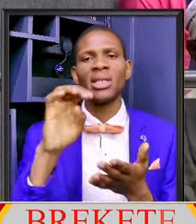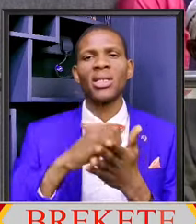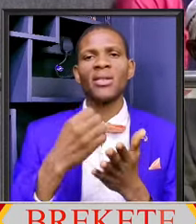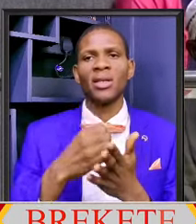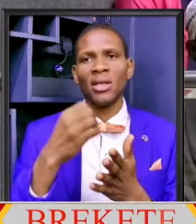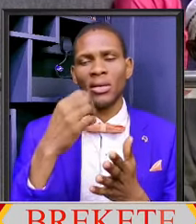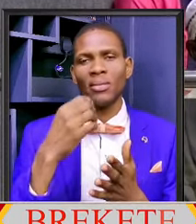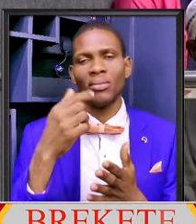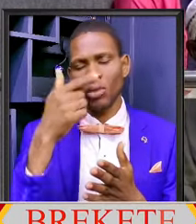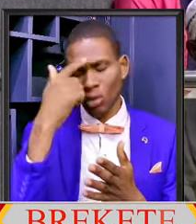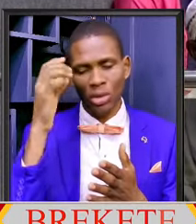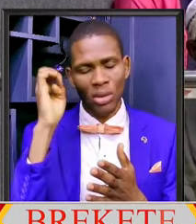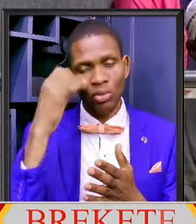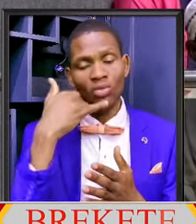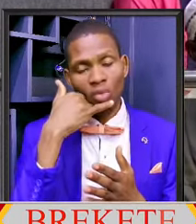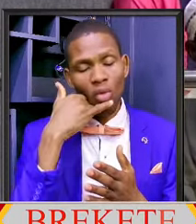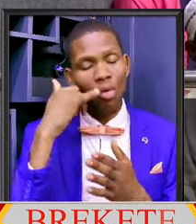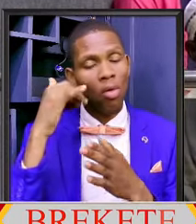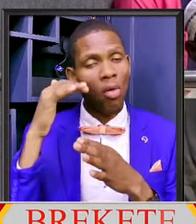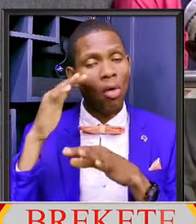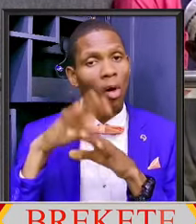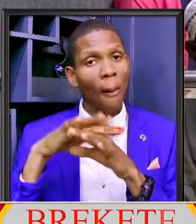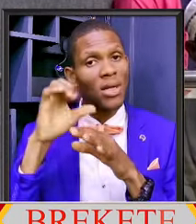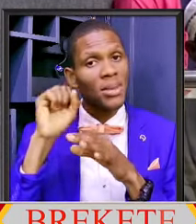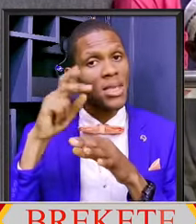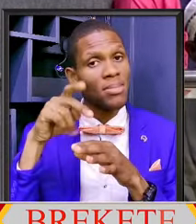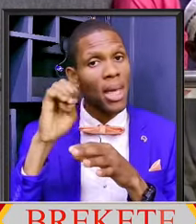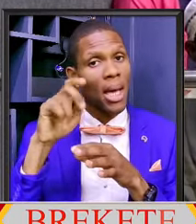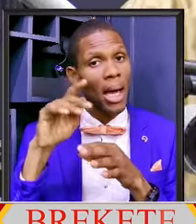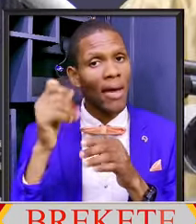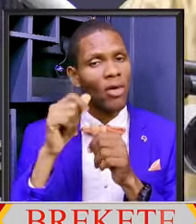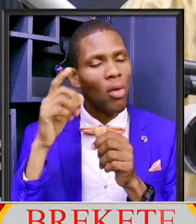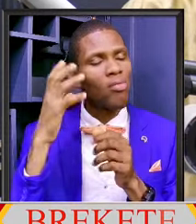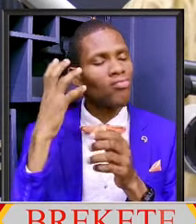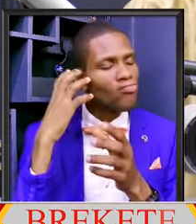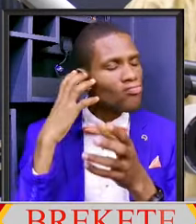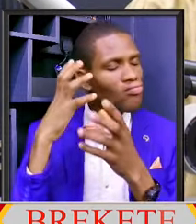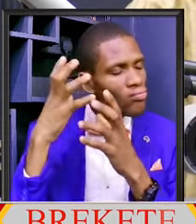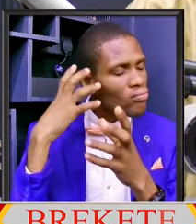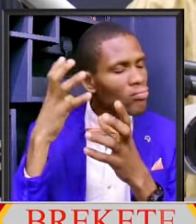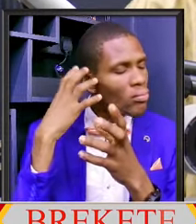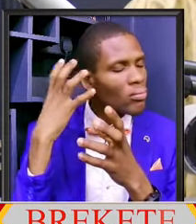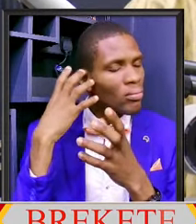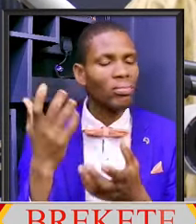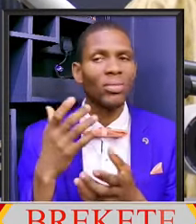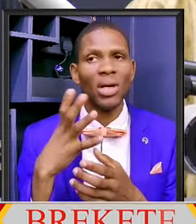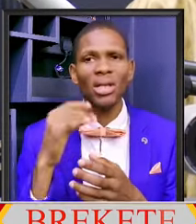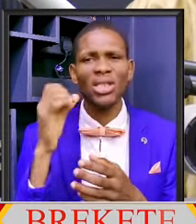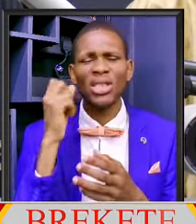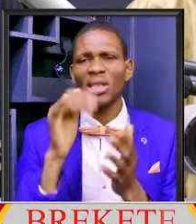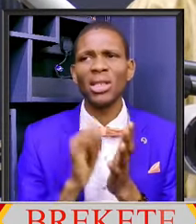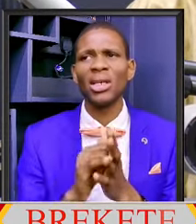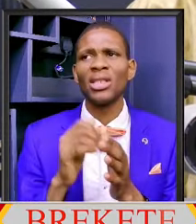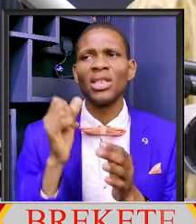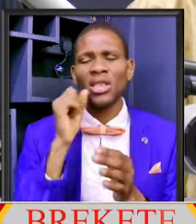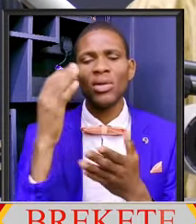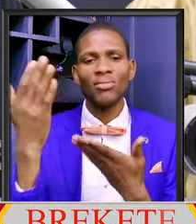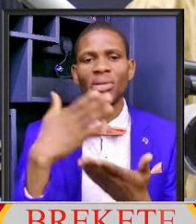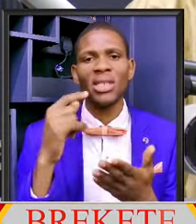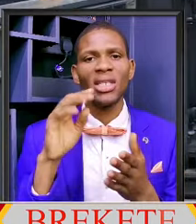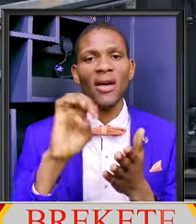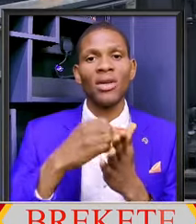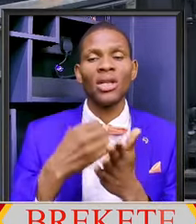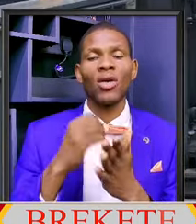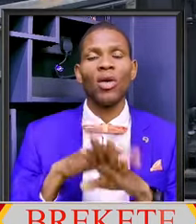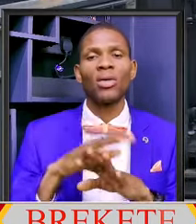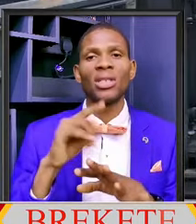the phone on speaker. Everybody heard the conversation. So she said she will bring the evidence on the